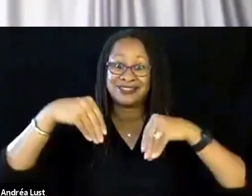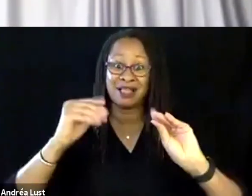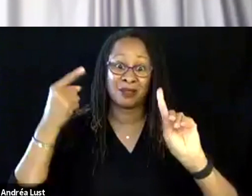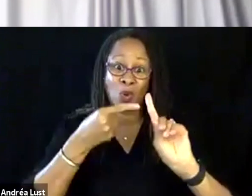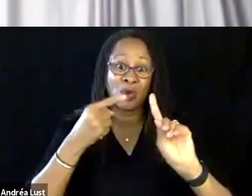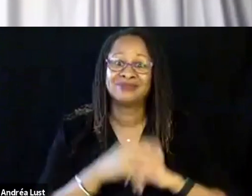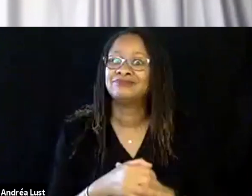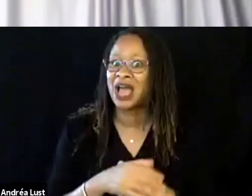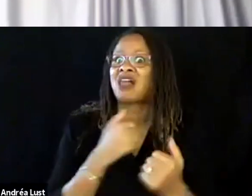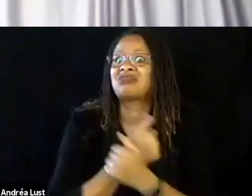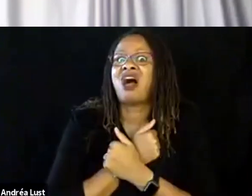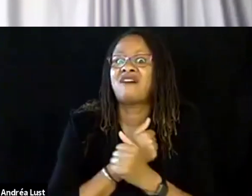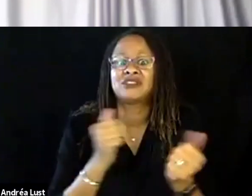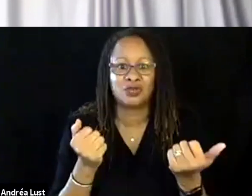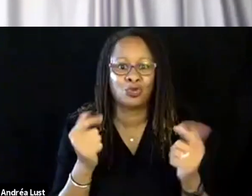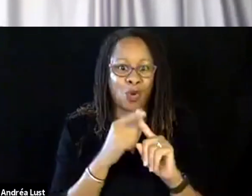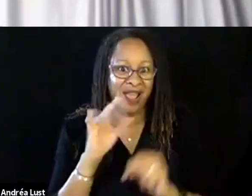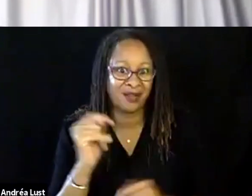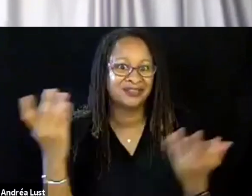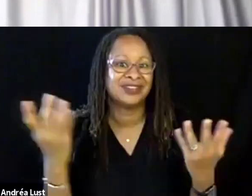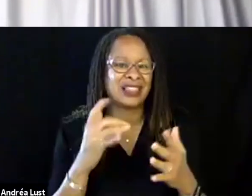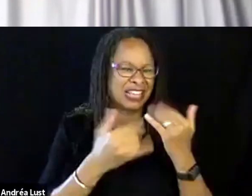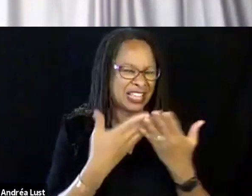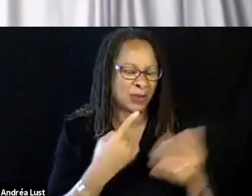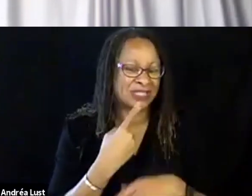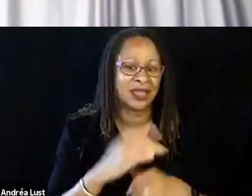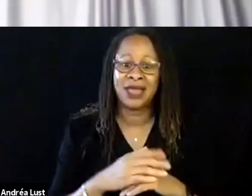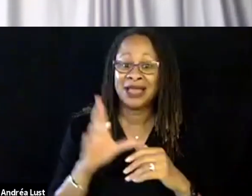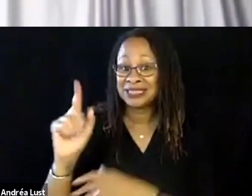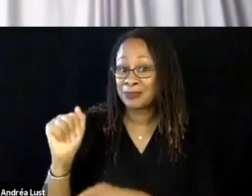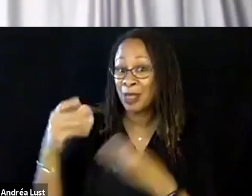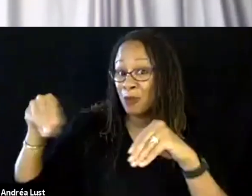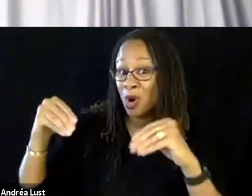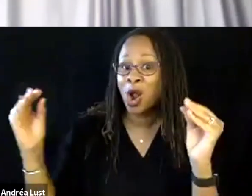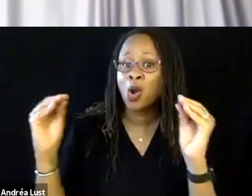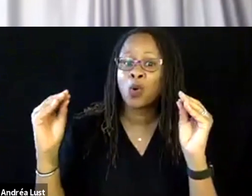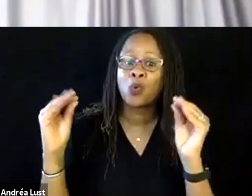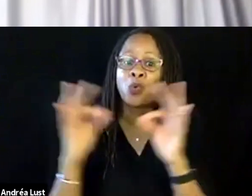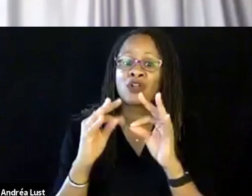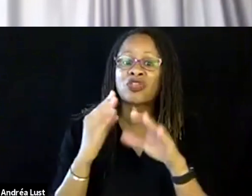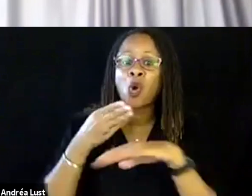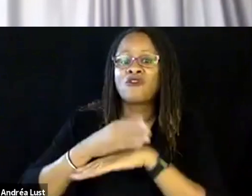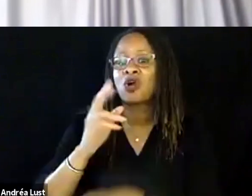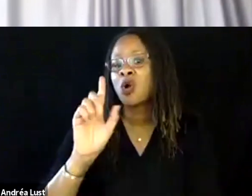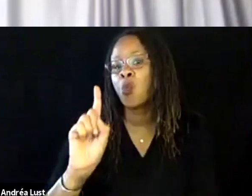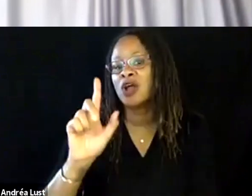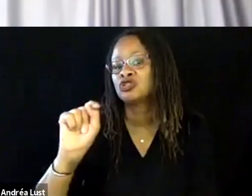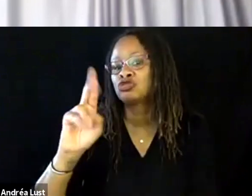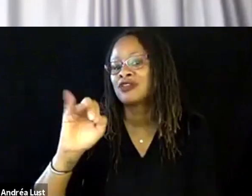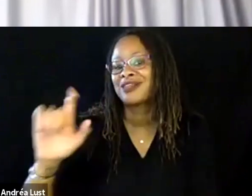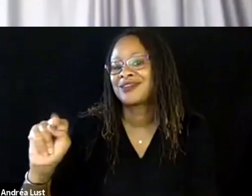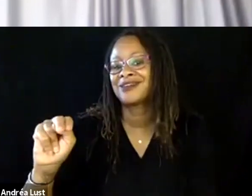point out, and this is the last thing I will say, is the disability market is worth over $1 trillion. There